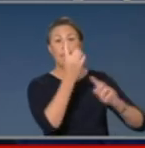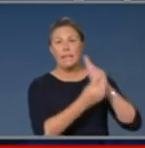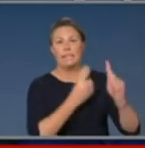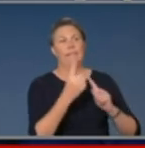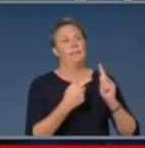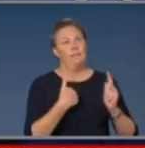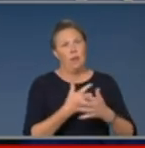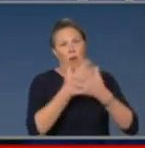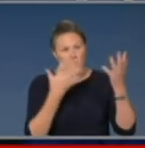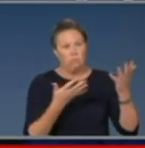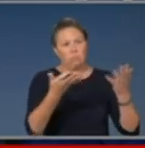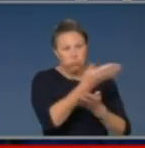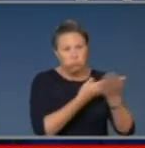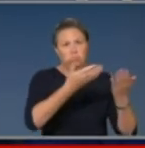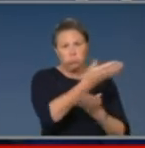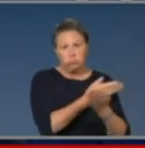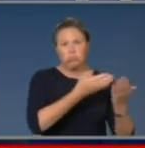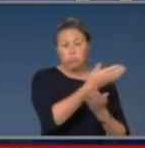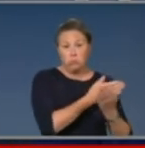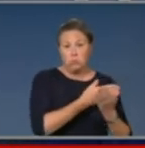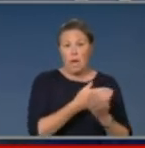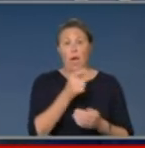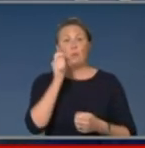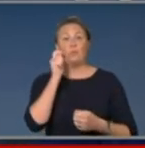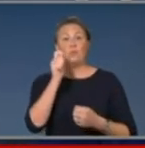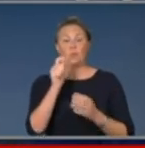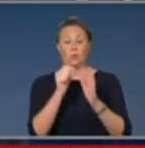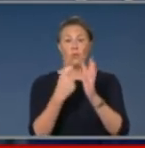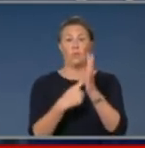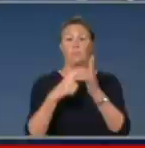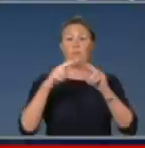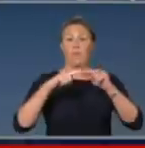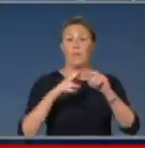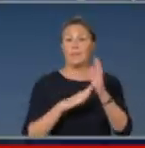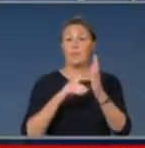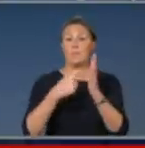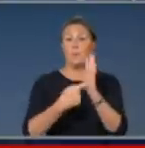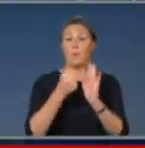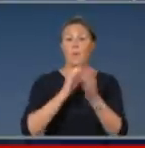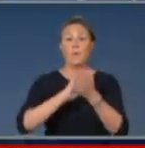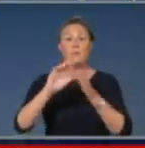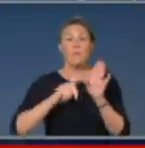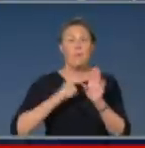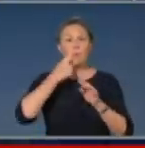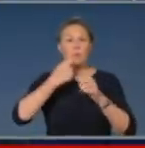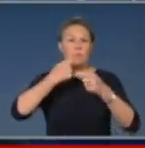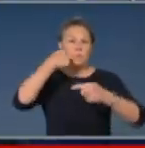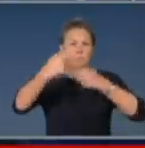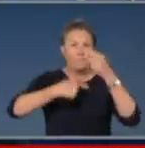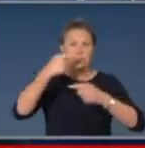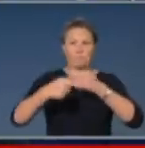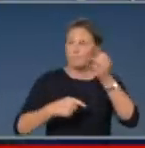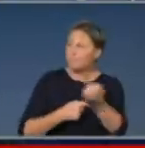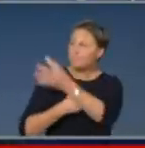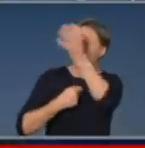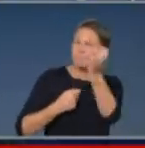you on the weekly update on the nowcasting modelling, which is being done on the effective rate